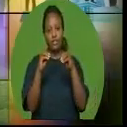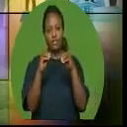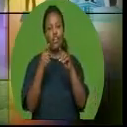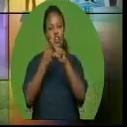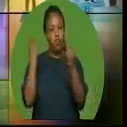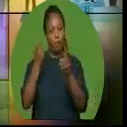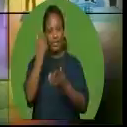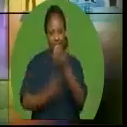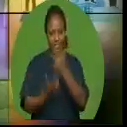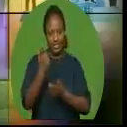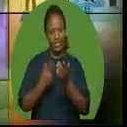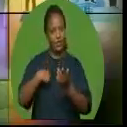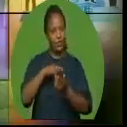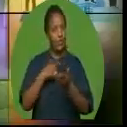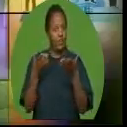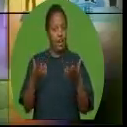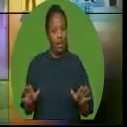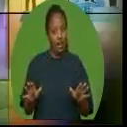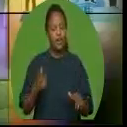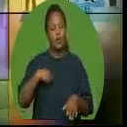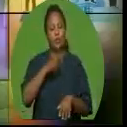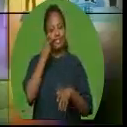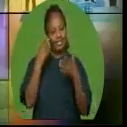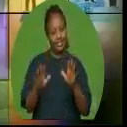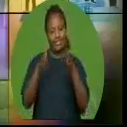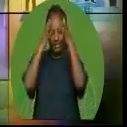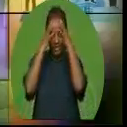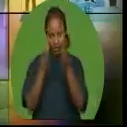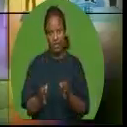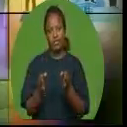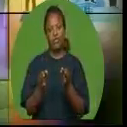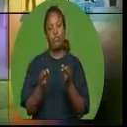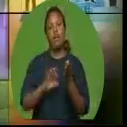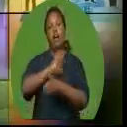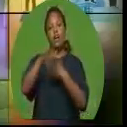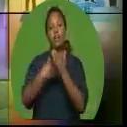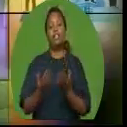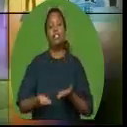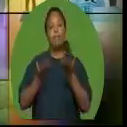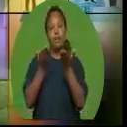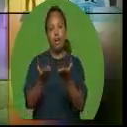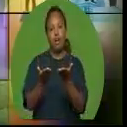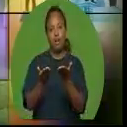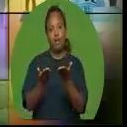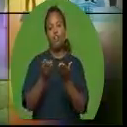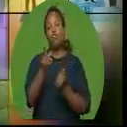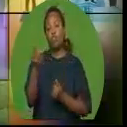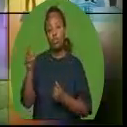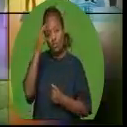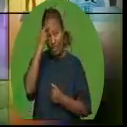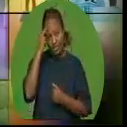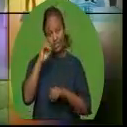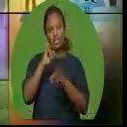Students, from the discussion we had, we've seen that the determinants of aggregate supply are